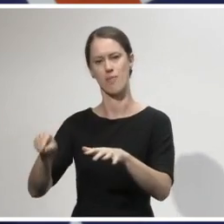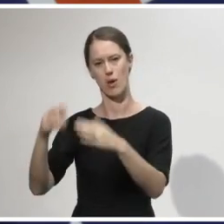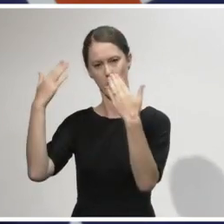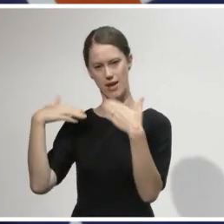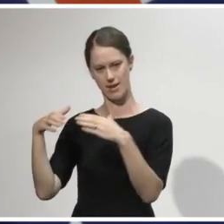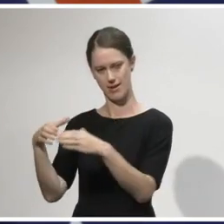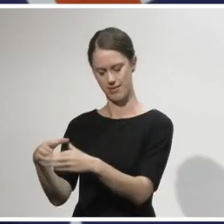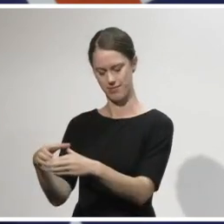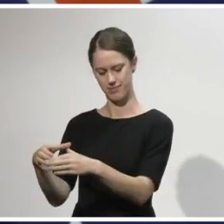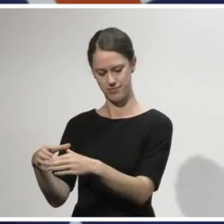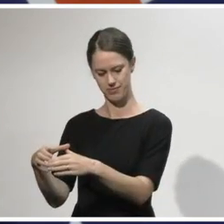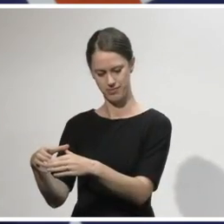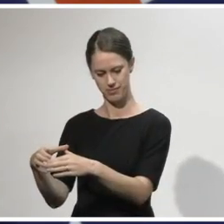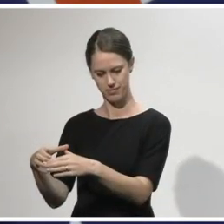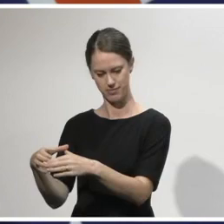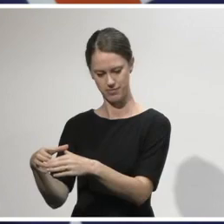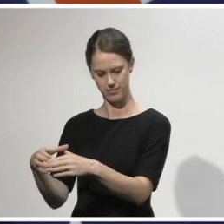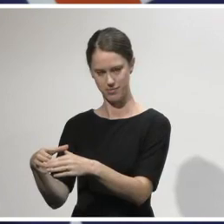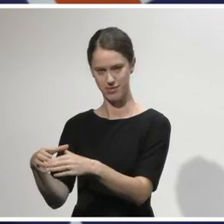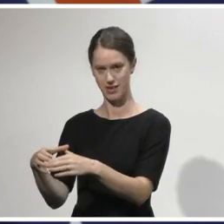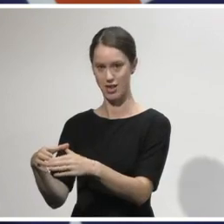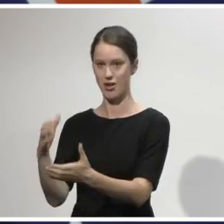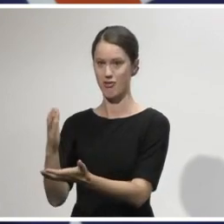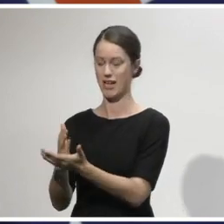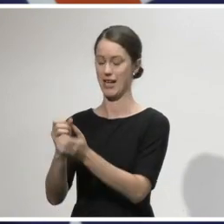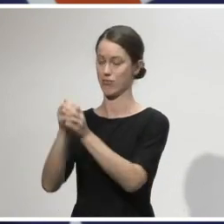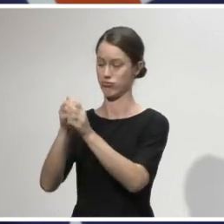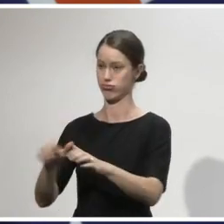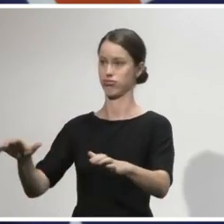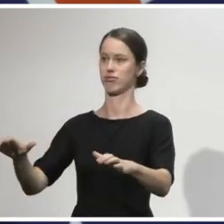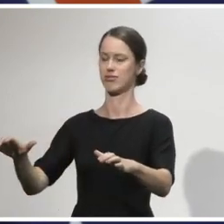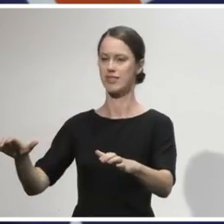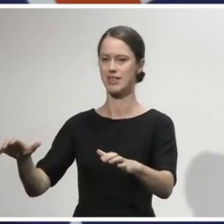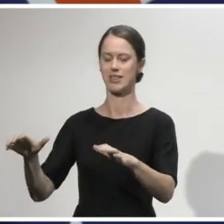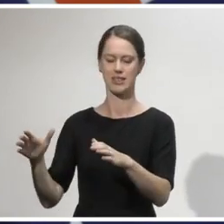itself. Quite an explosive event, if you like. It was a